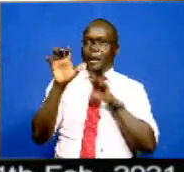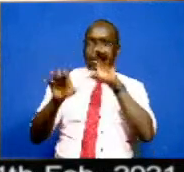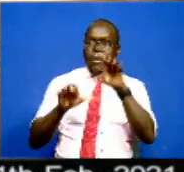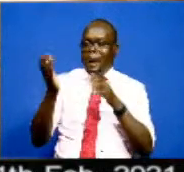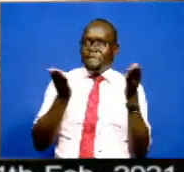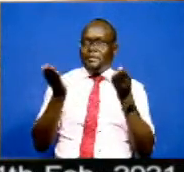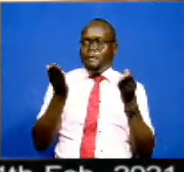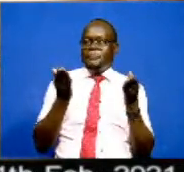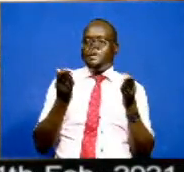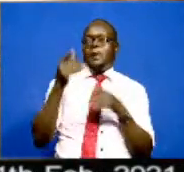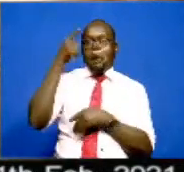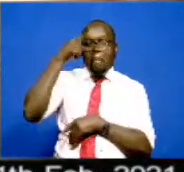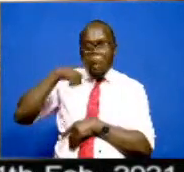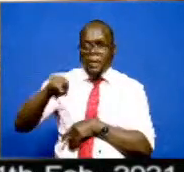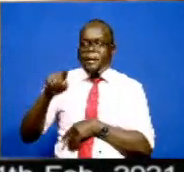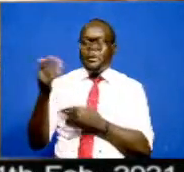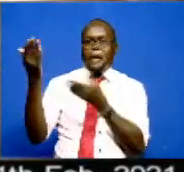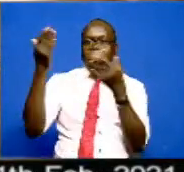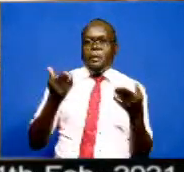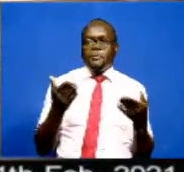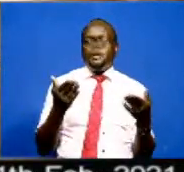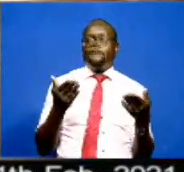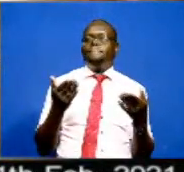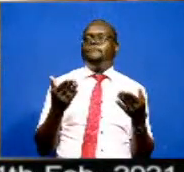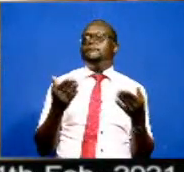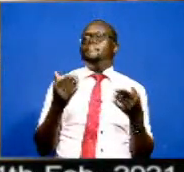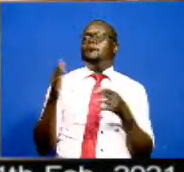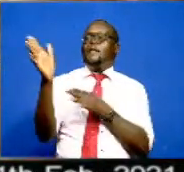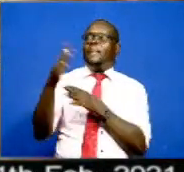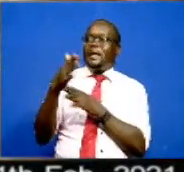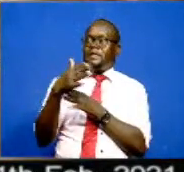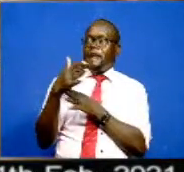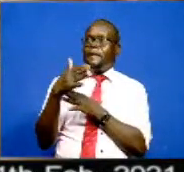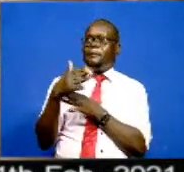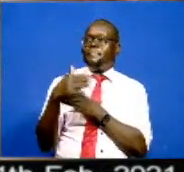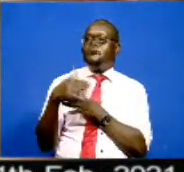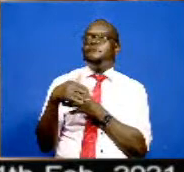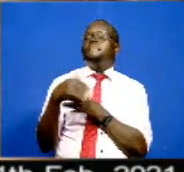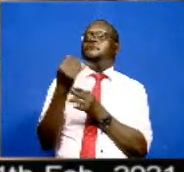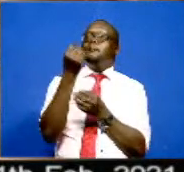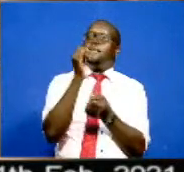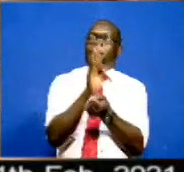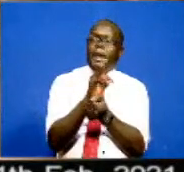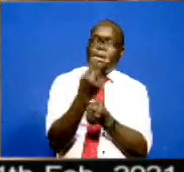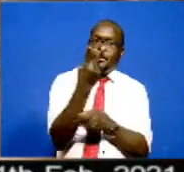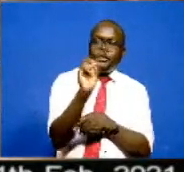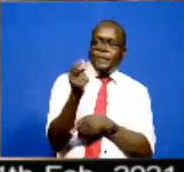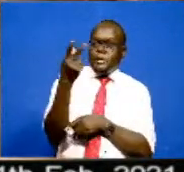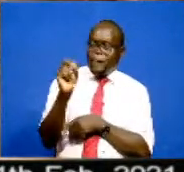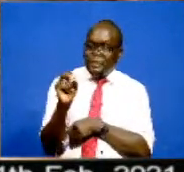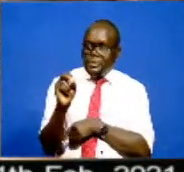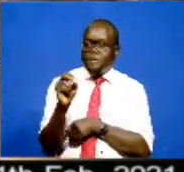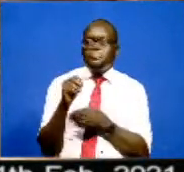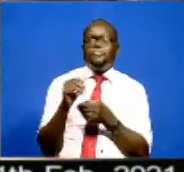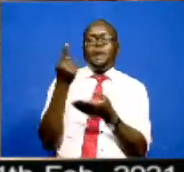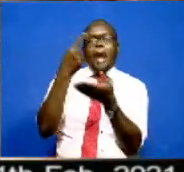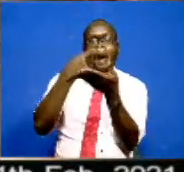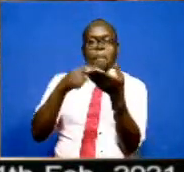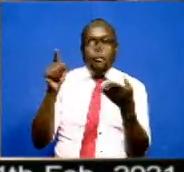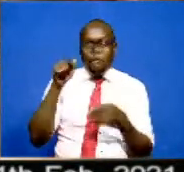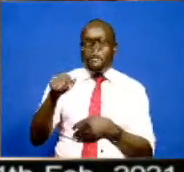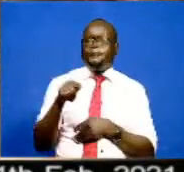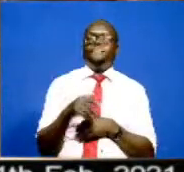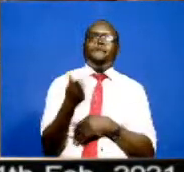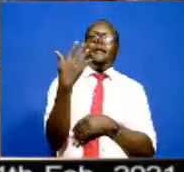Service Policy, laid on the table of the House on Thursday, December 3rd, 2020, and further approves the